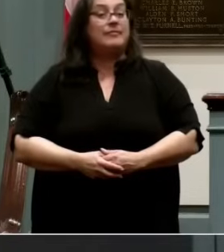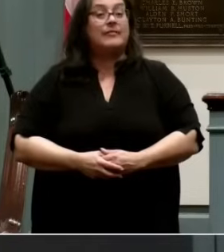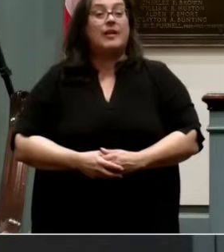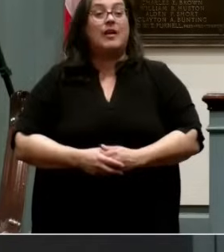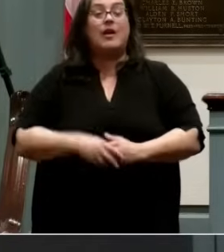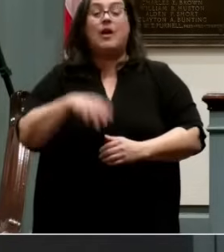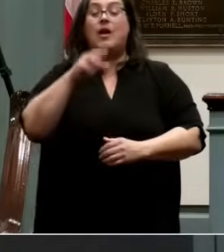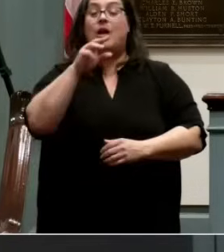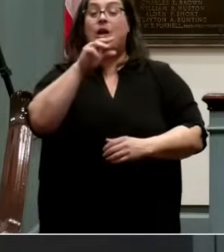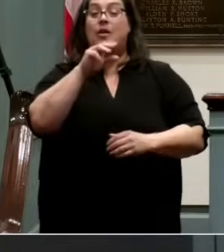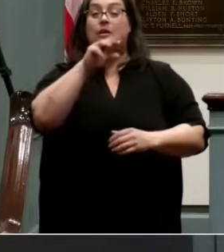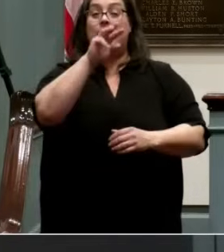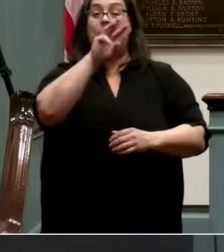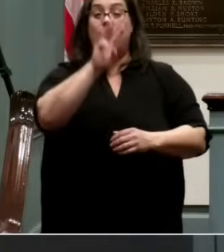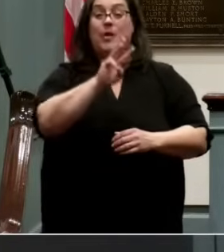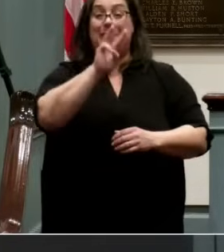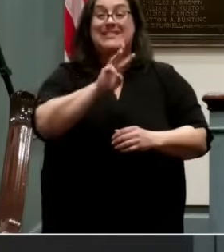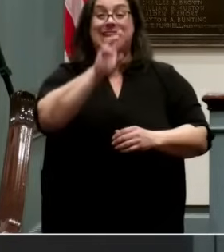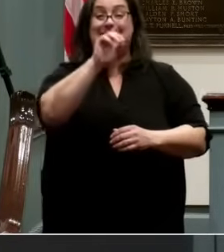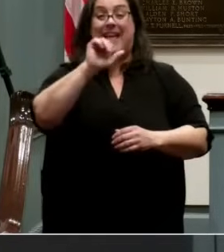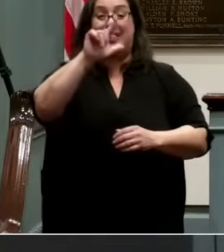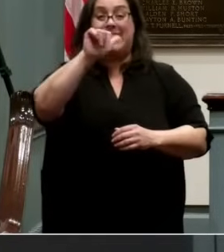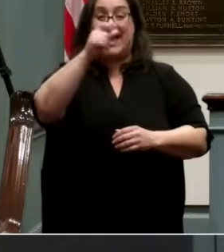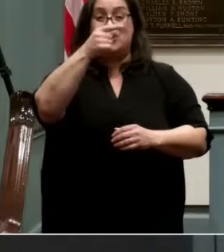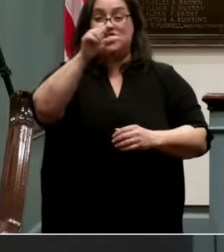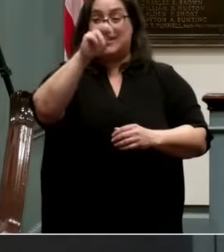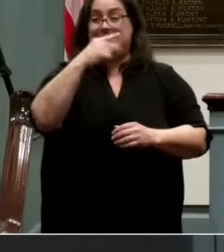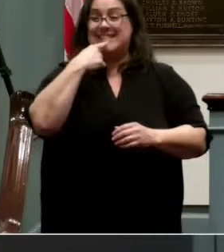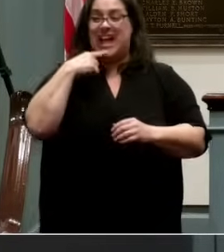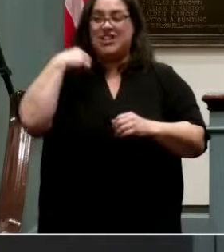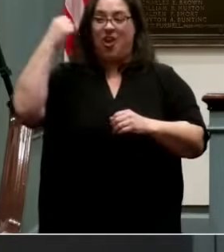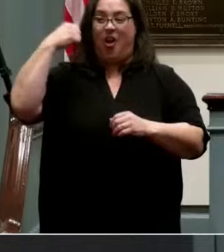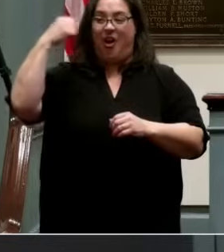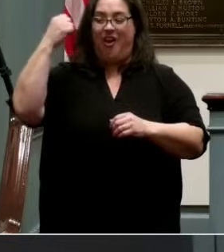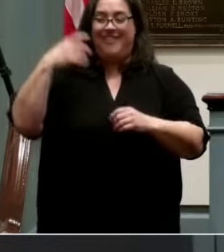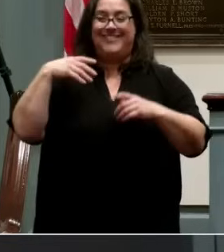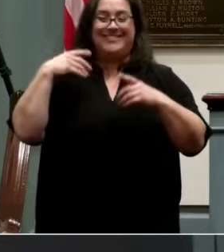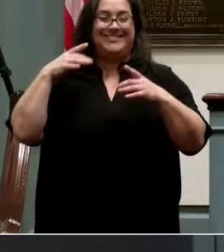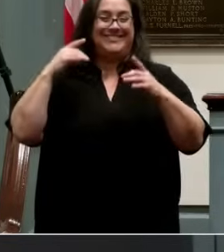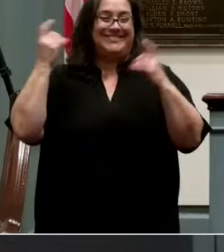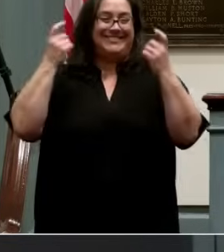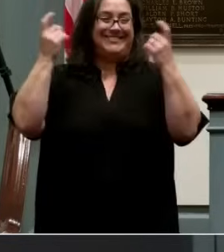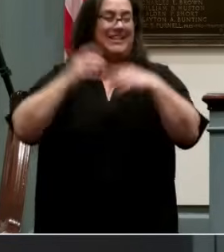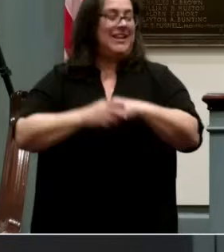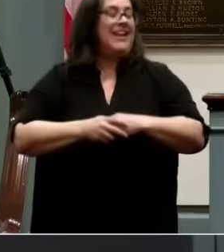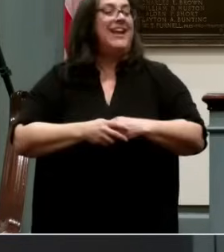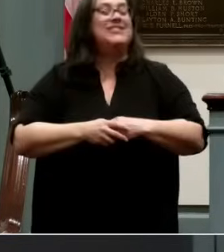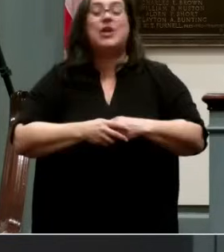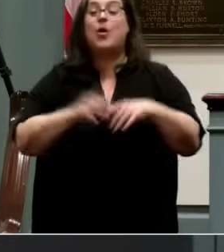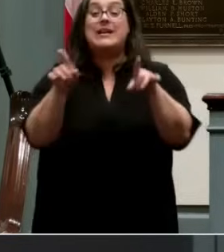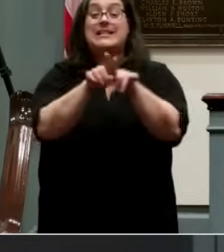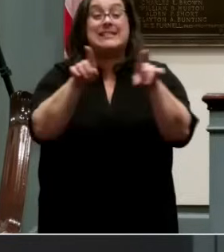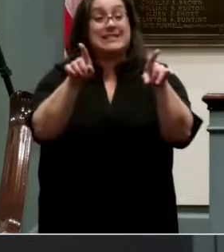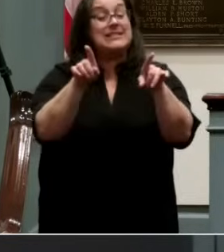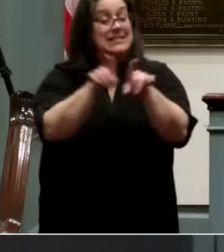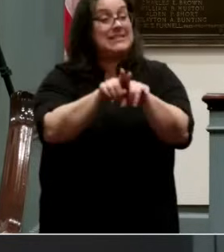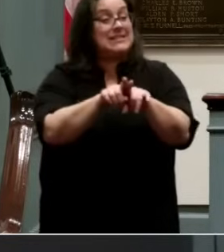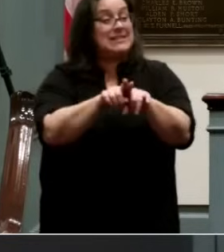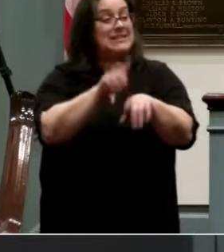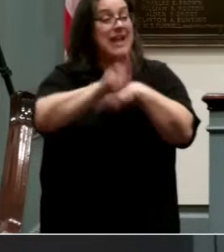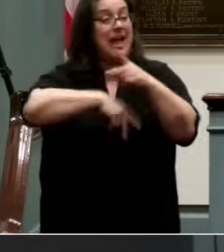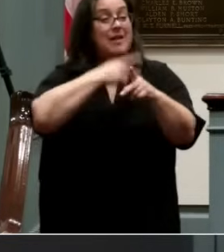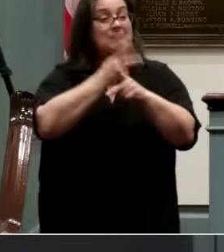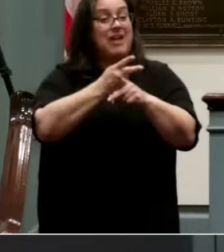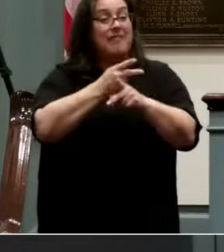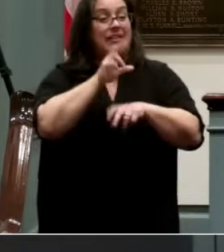The Wilmington delegation says go to it. We'll make similar investments in Dover, Milford, and